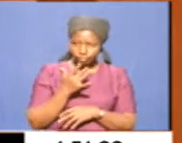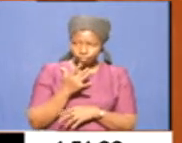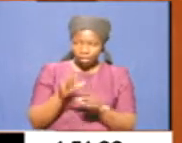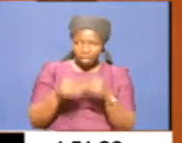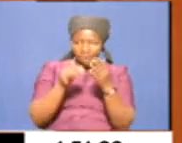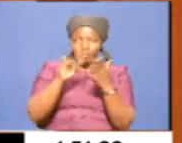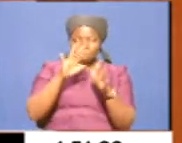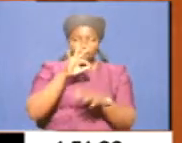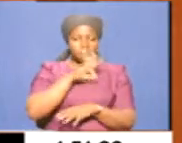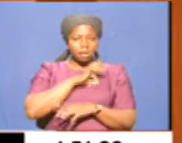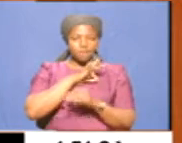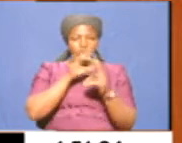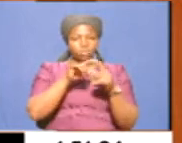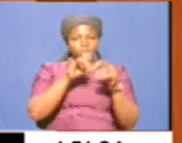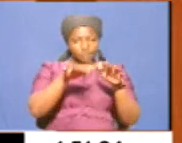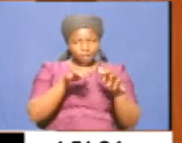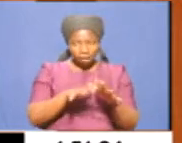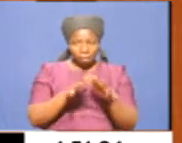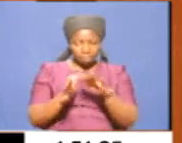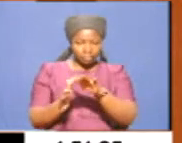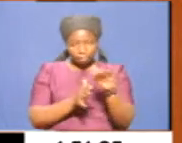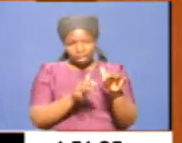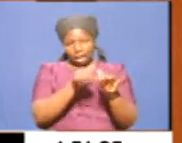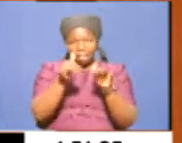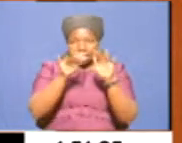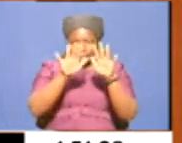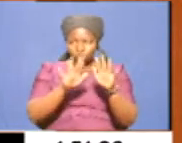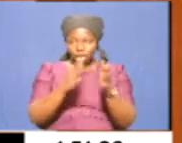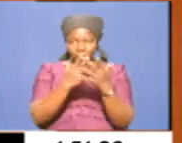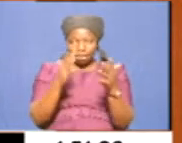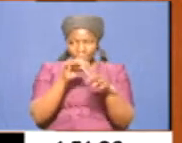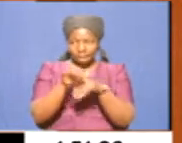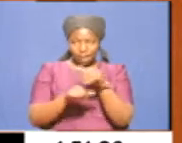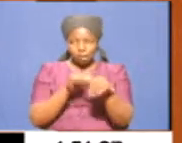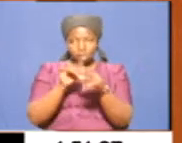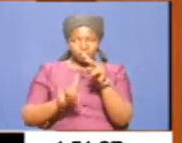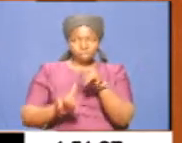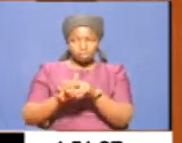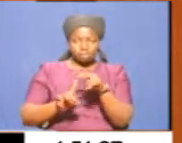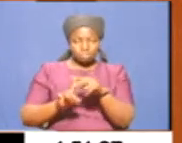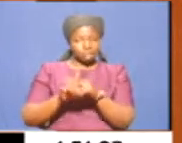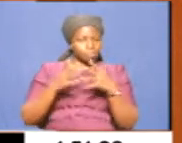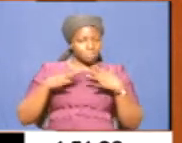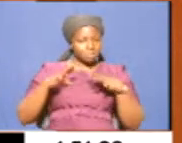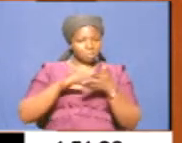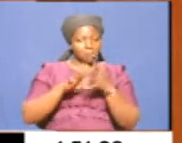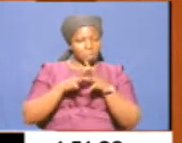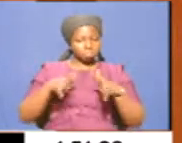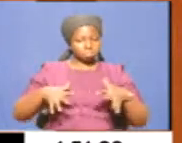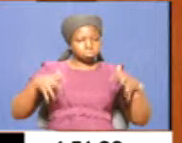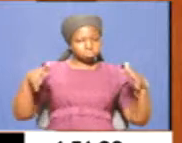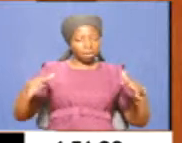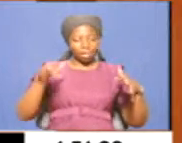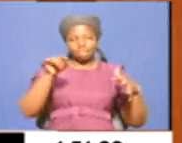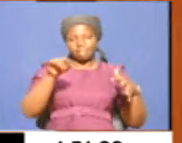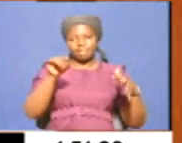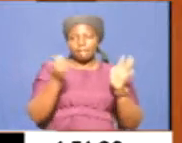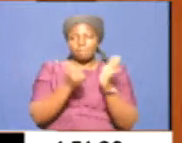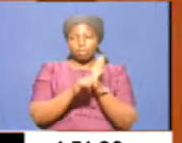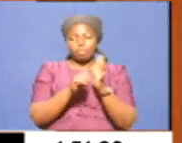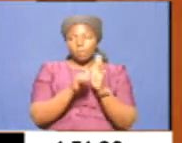income. The other important thing as you think about nutrition is the emergence of obesity as also a pandemic that is beginning to build.